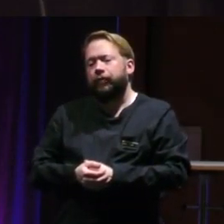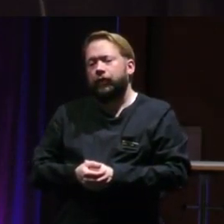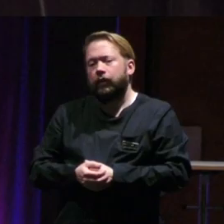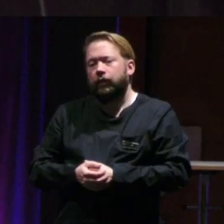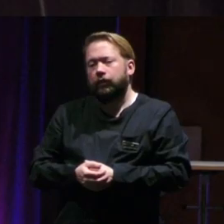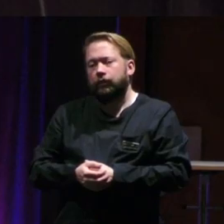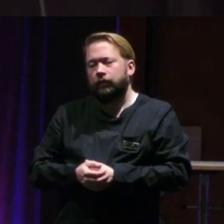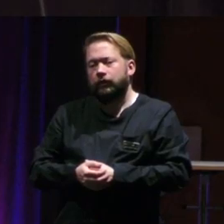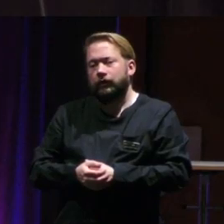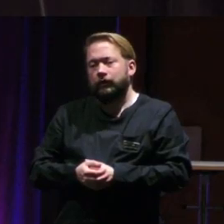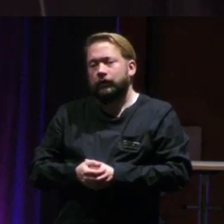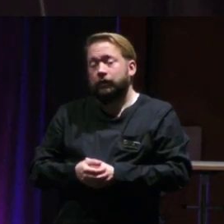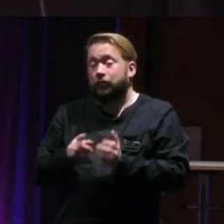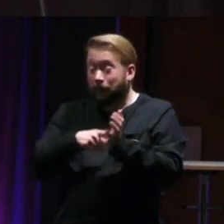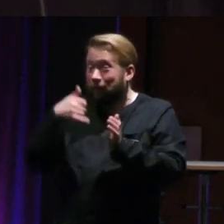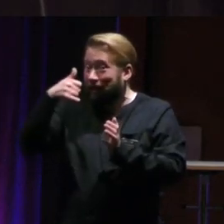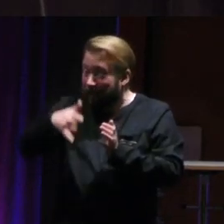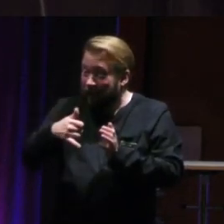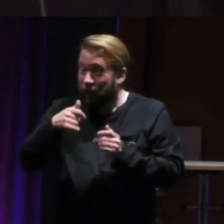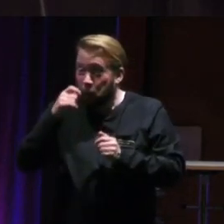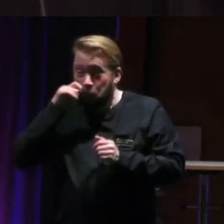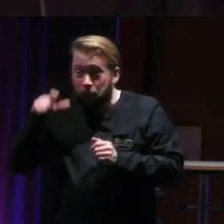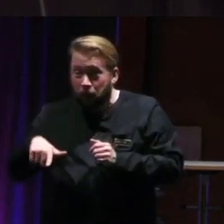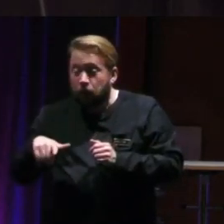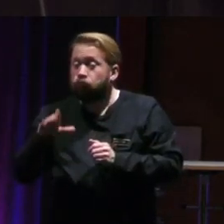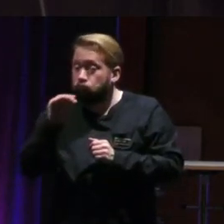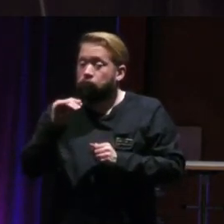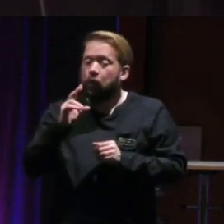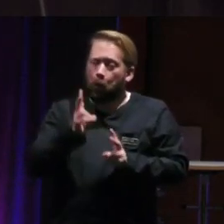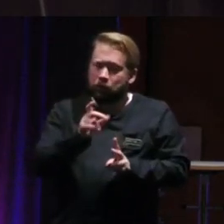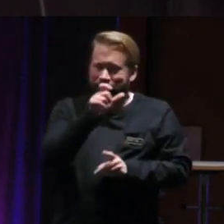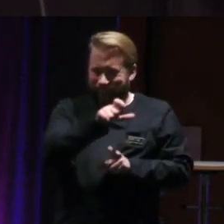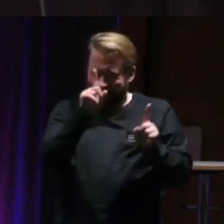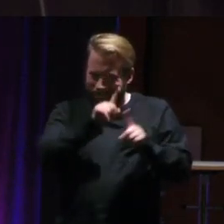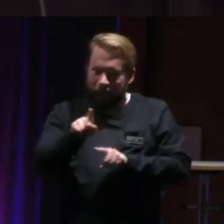Ukraine. Yes, and in Russia, I have heard because I mean that kind of